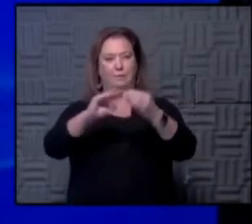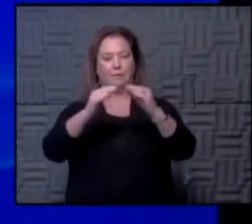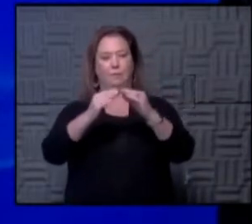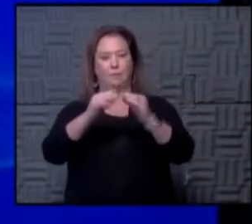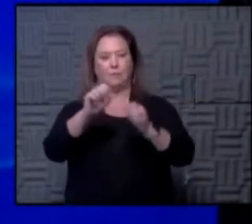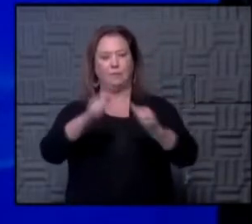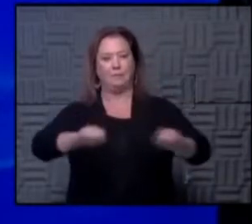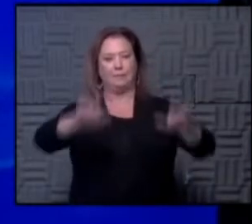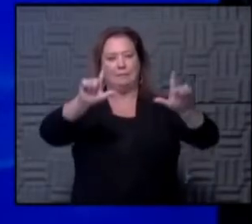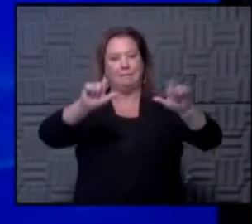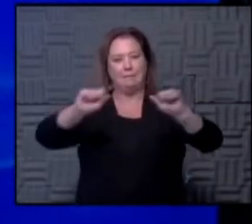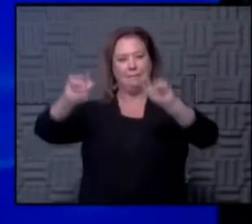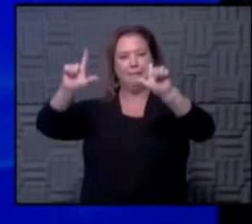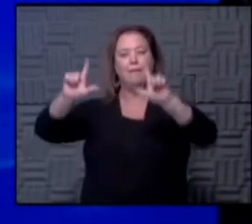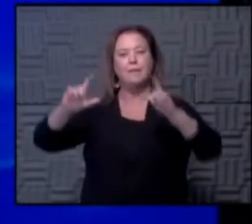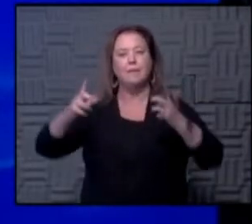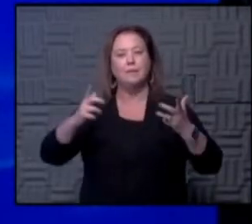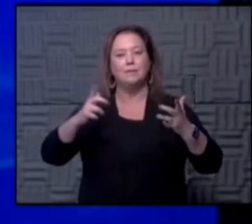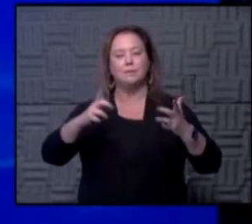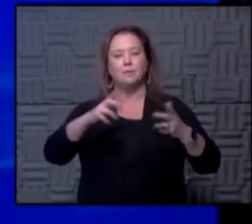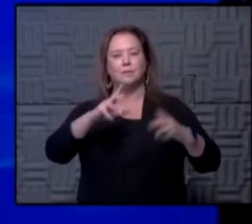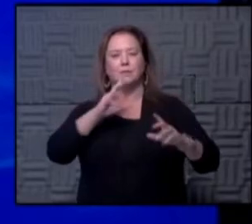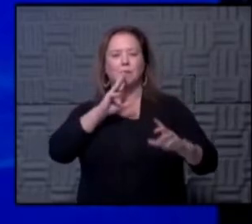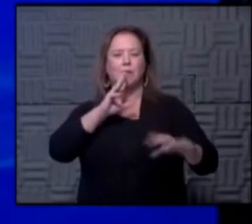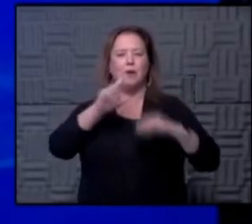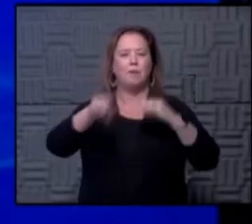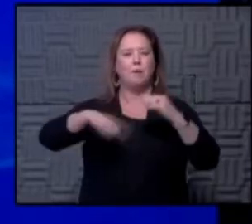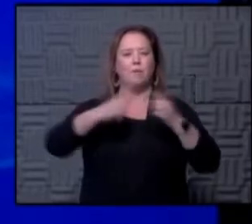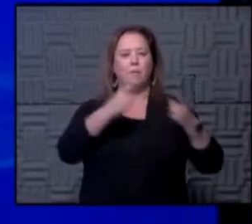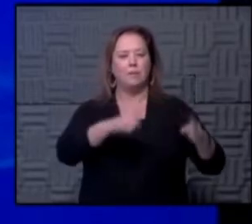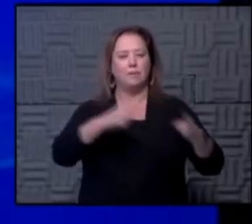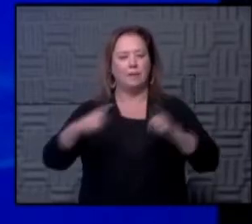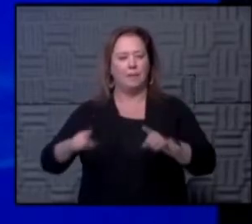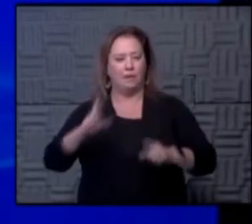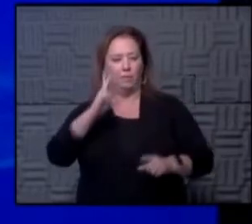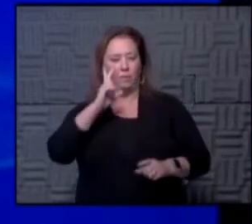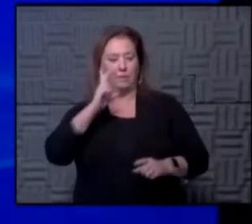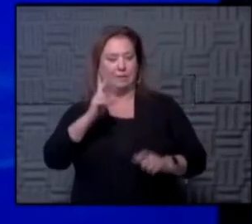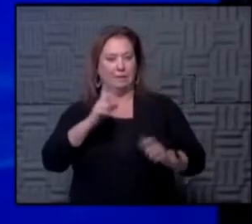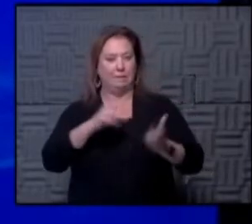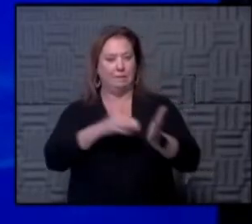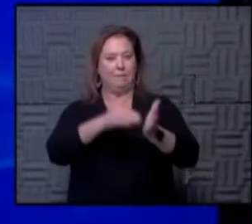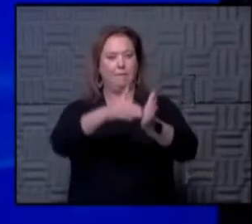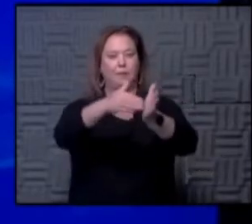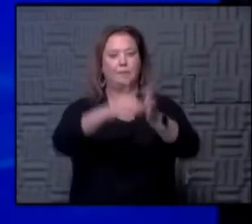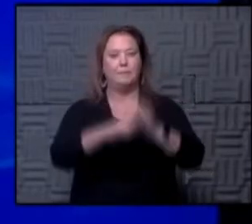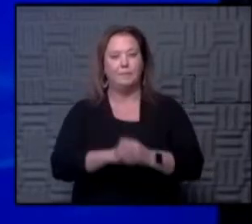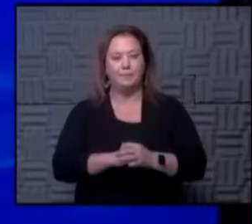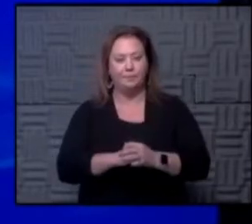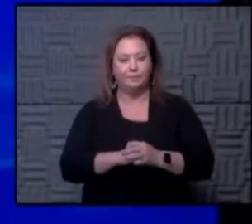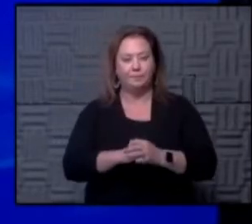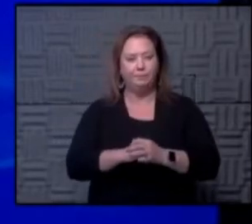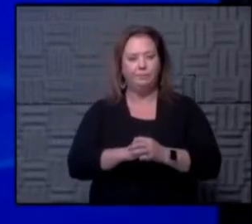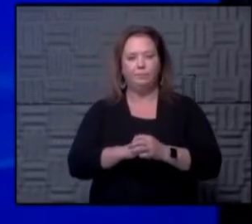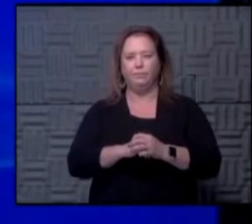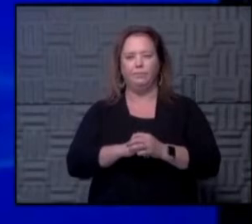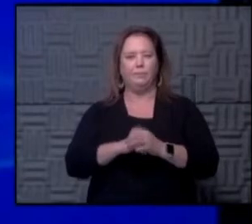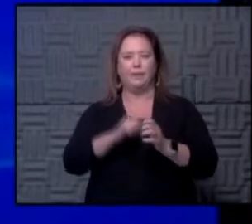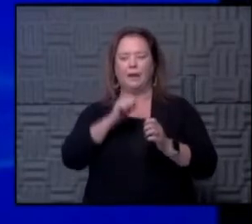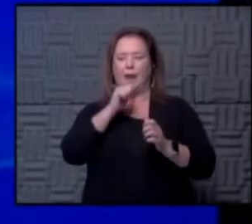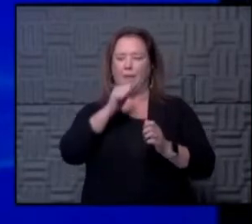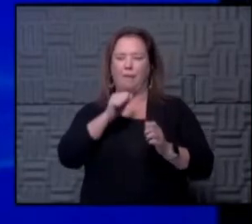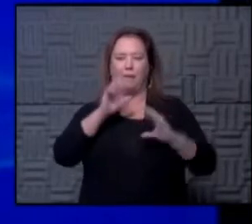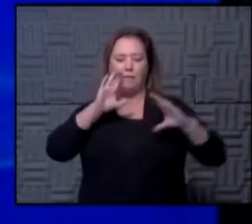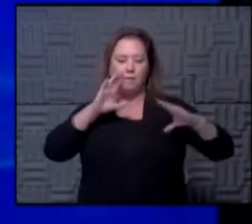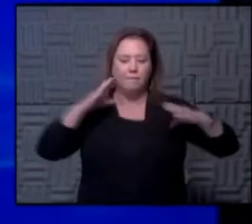some slides to sort of address the questions about what's happening that we've been getting frequently. I'm not going to